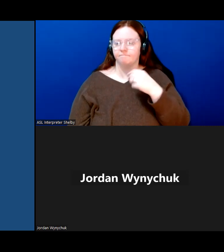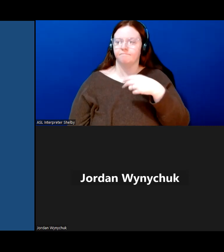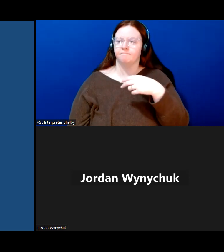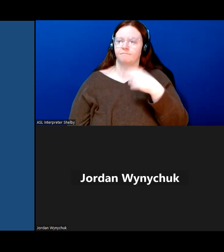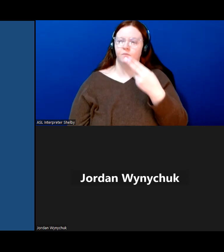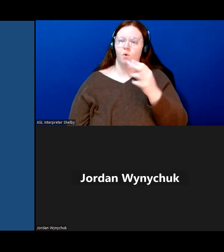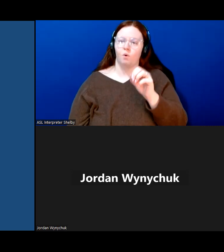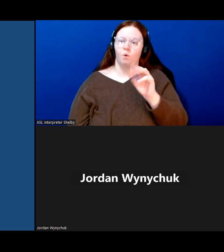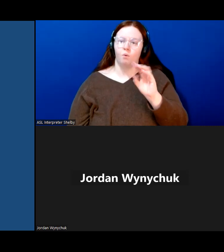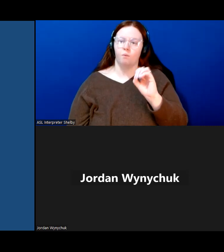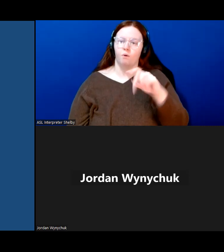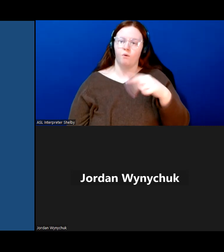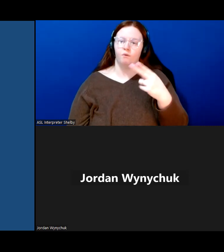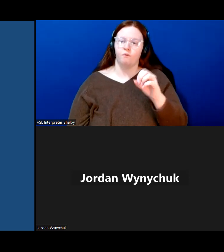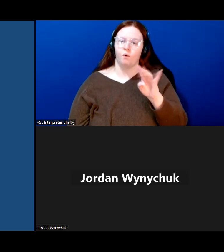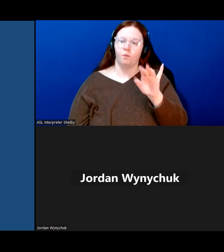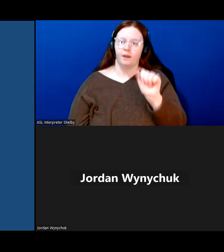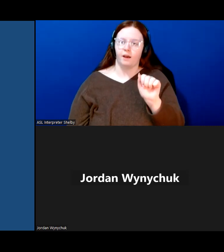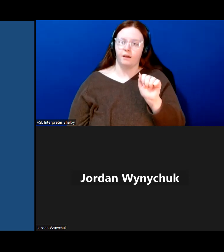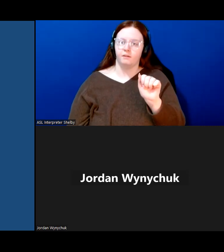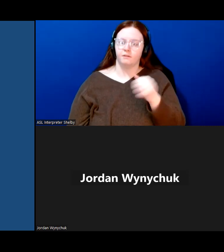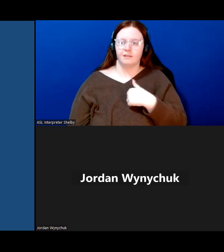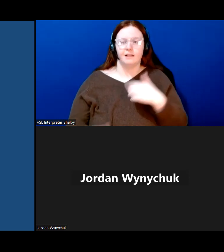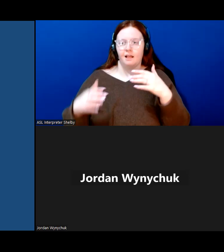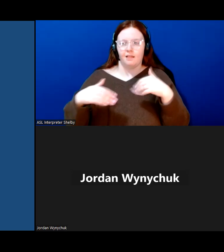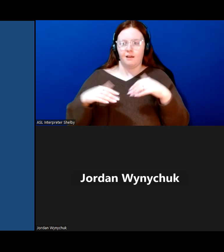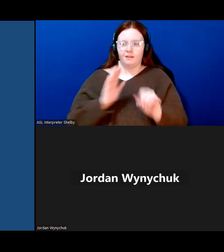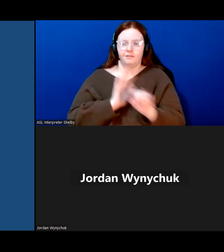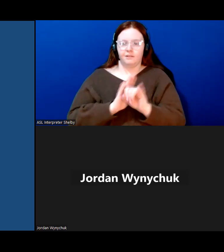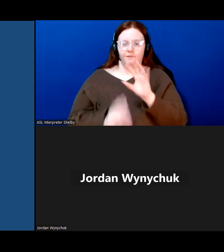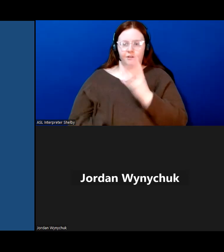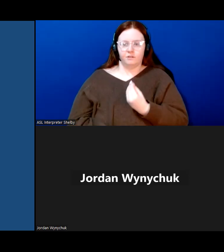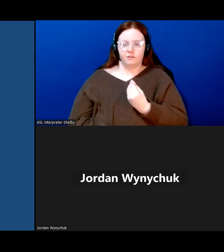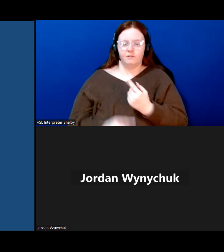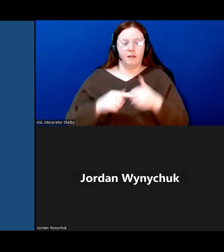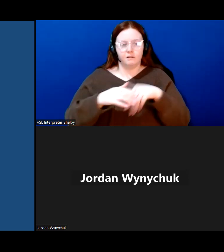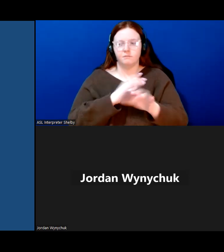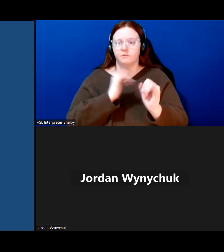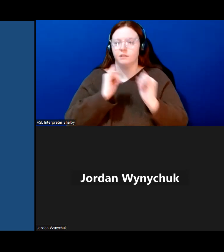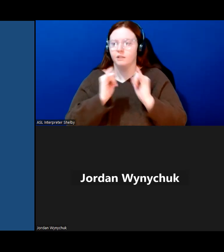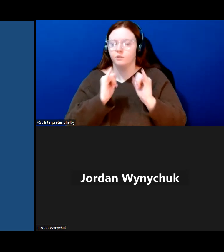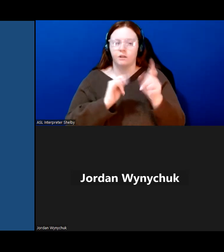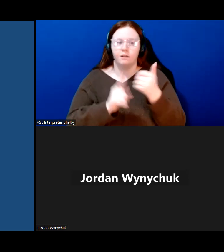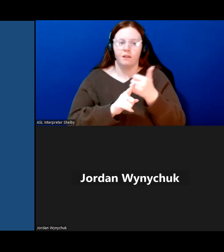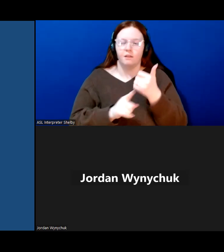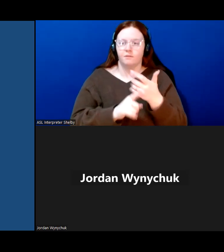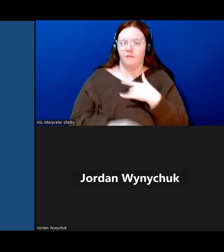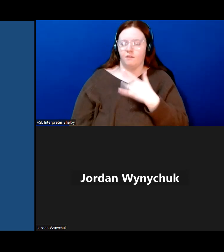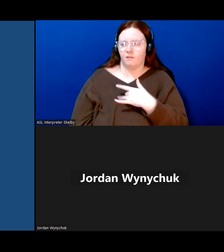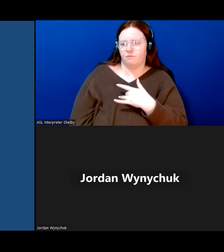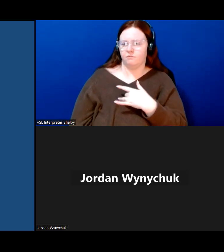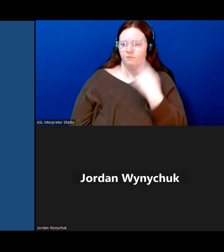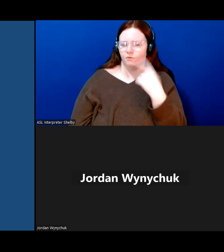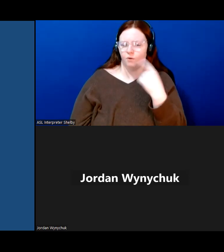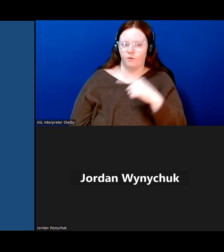because I wasn't out as transgender. But I would go into interviews and folks wouldn't take me seriously and not